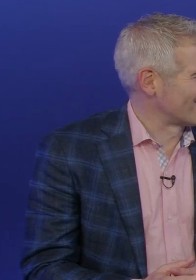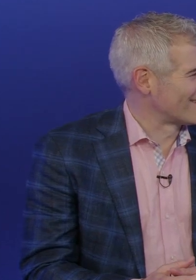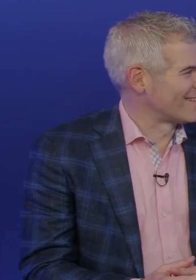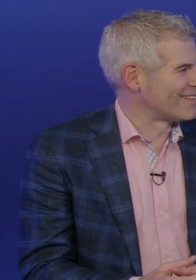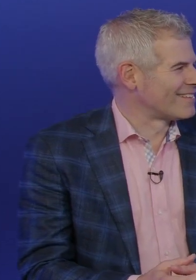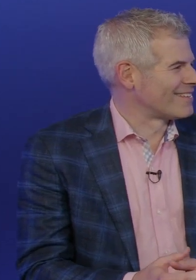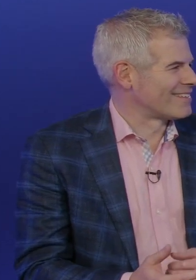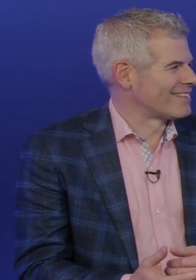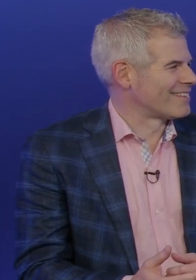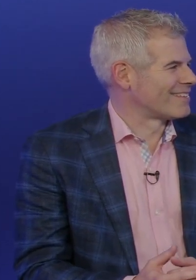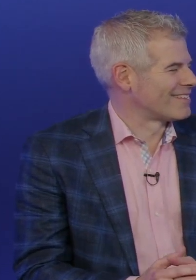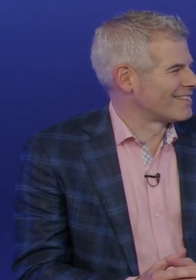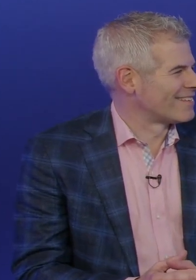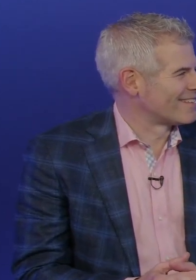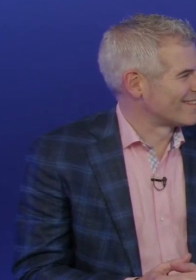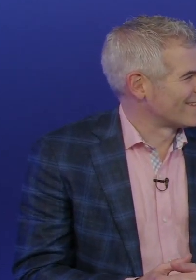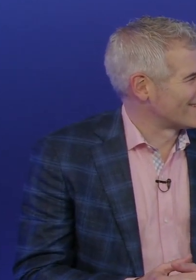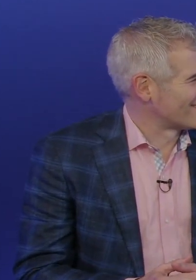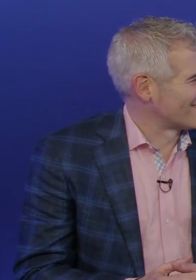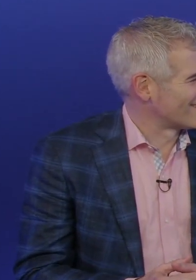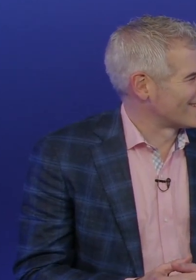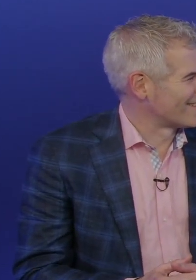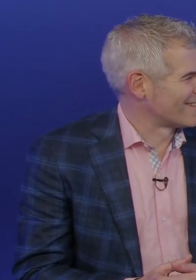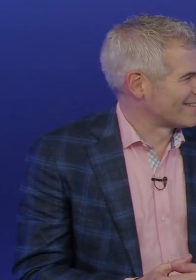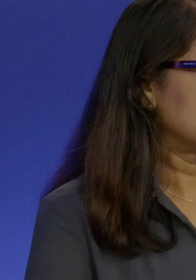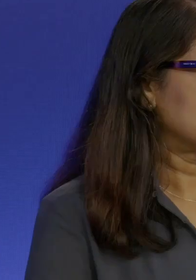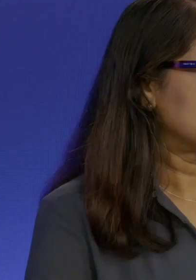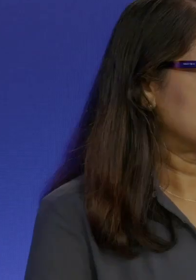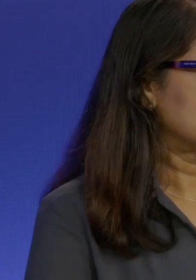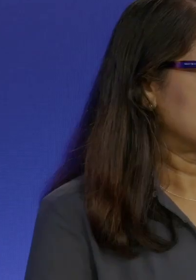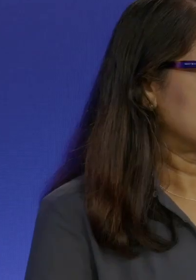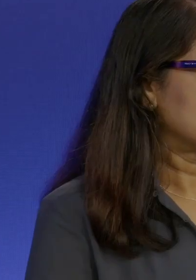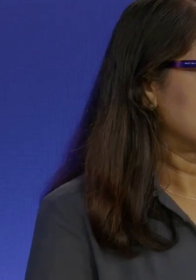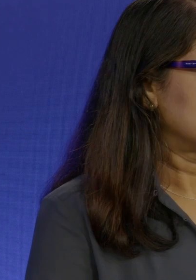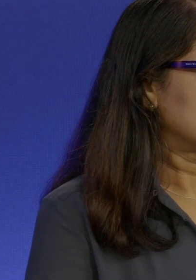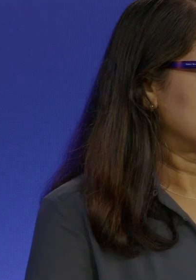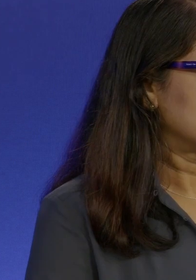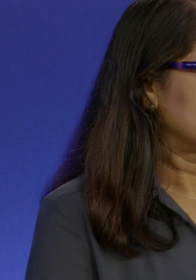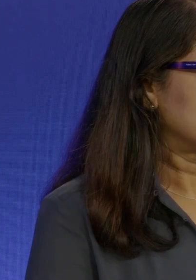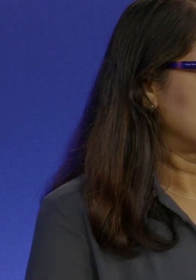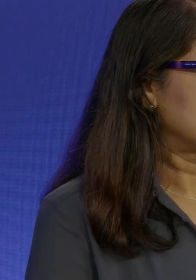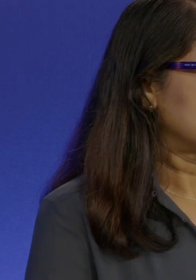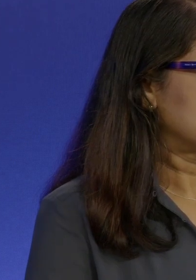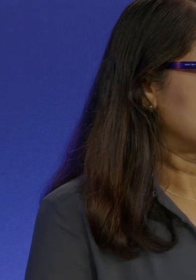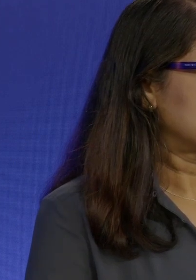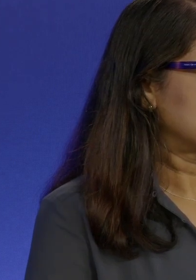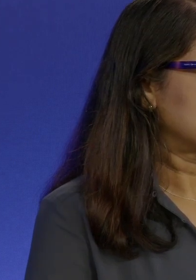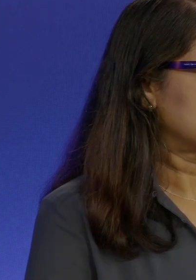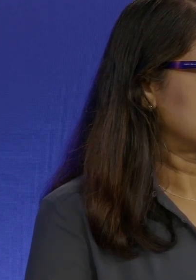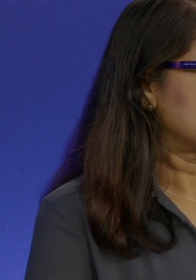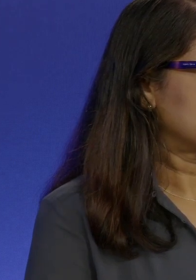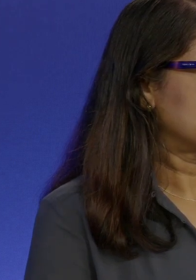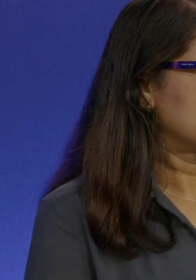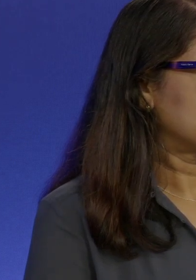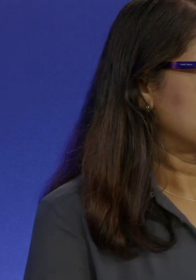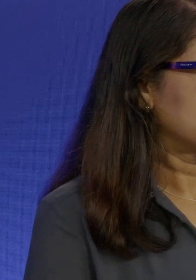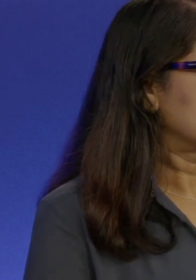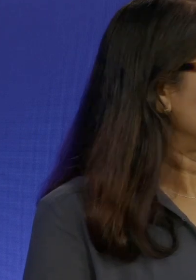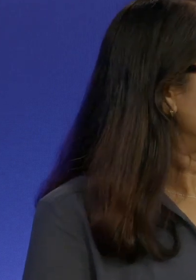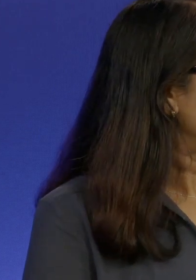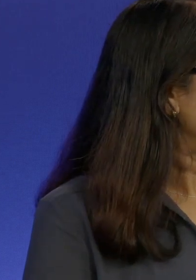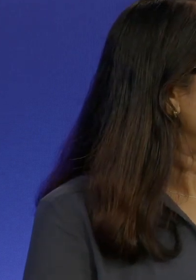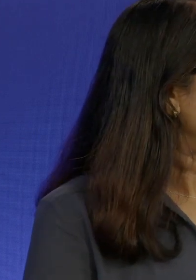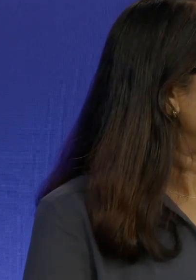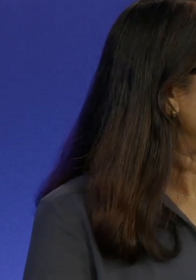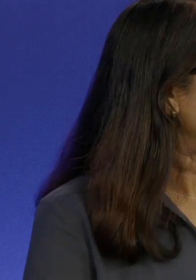performance. And people think of SSD because they offer better concurrent transactions, as well as throughput and the lower latency. Now for Nitro